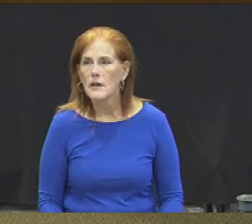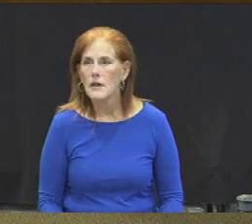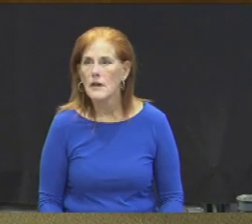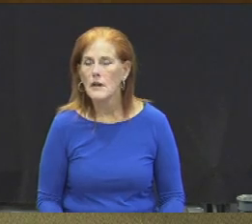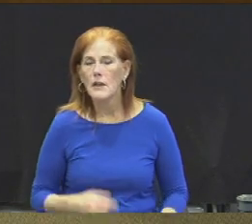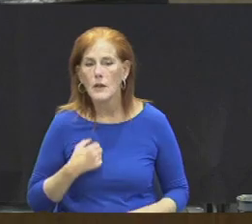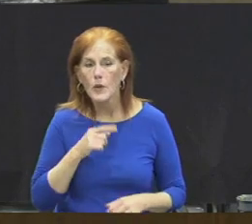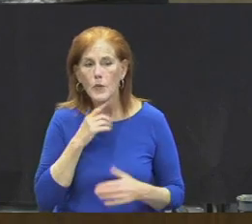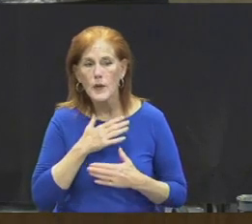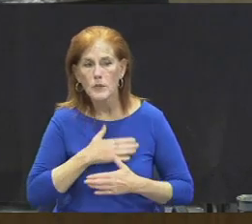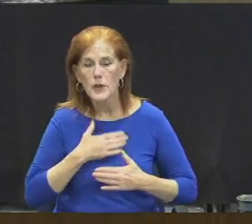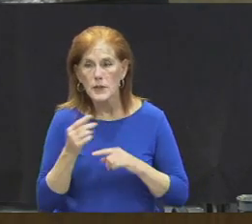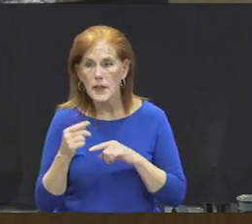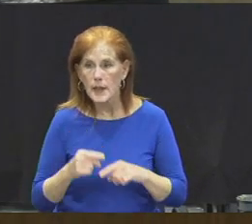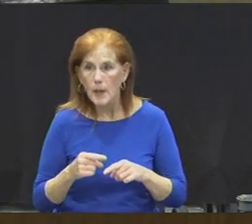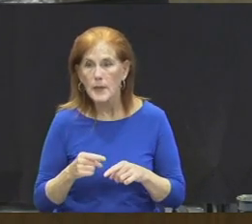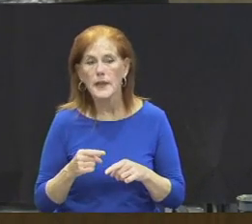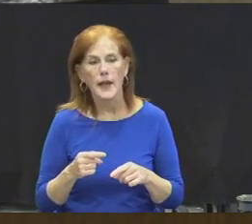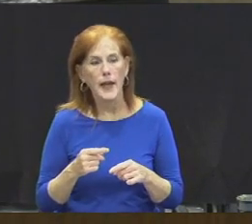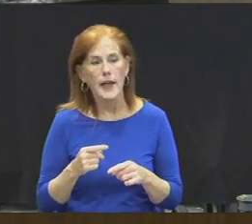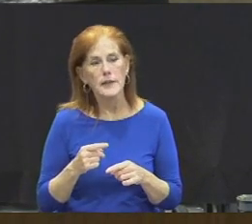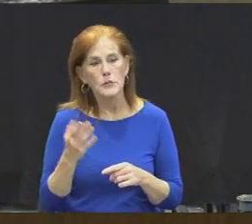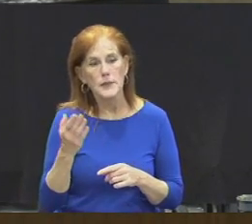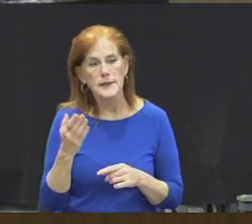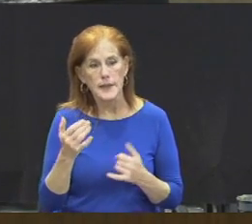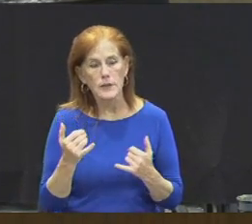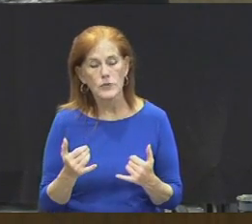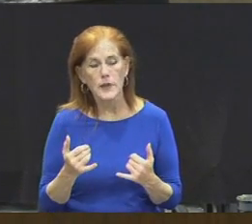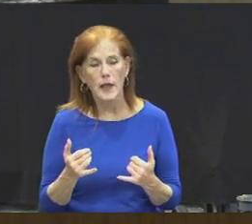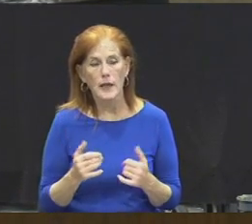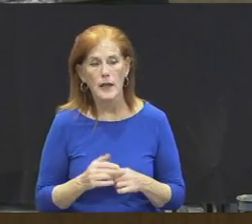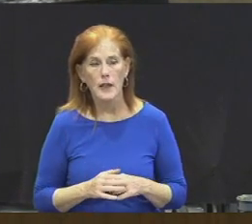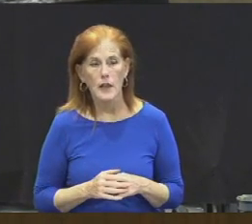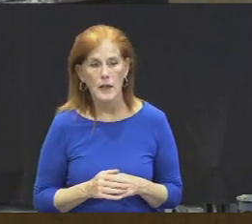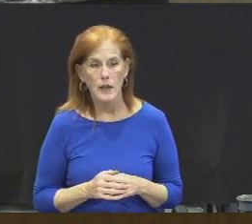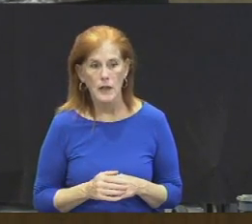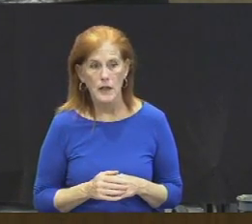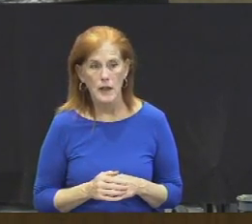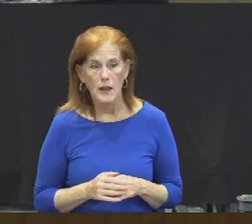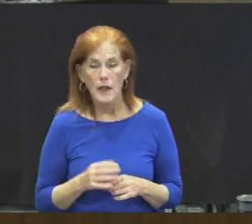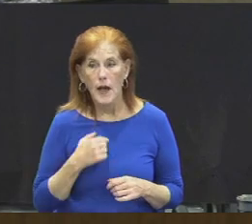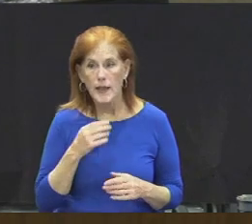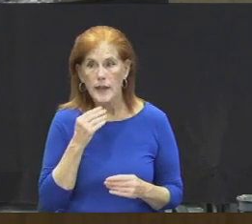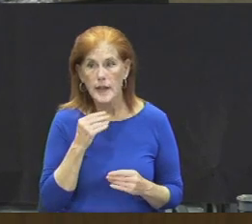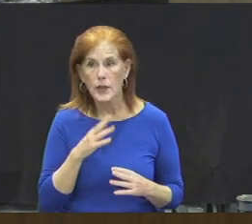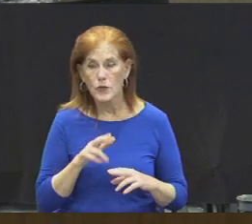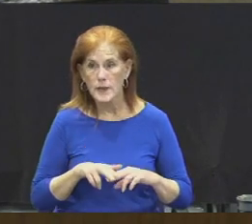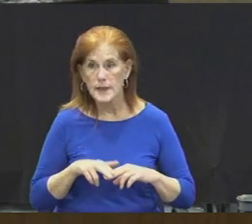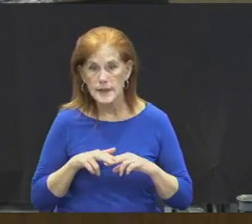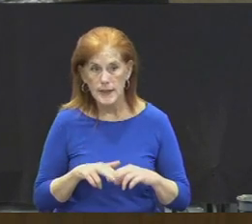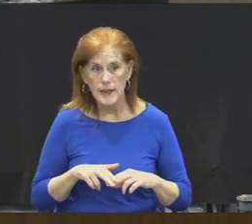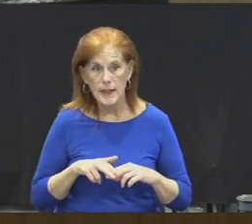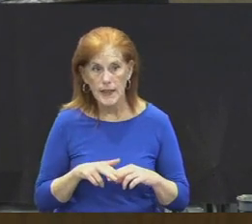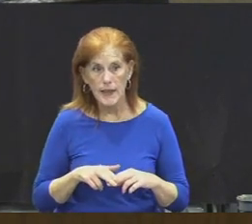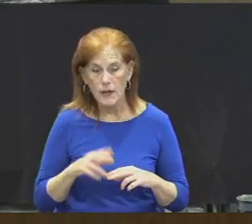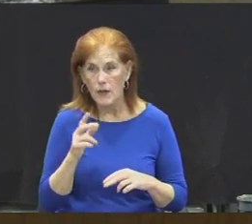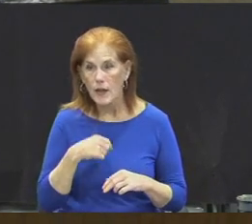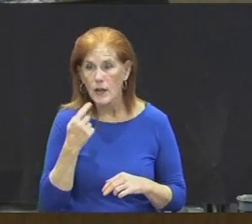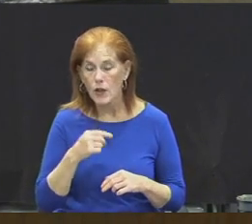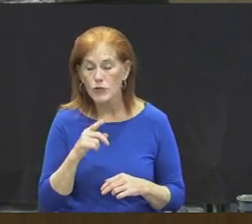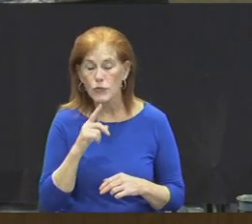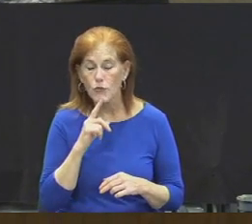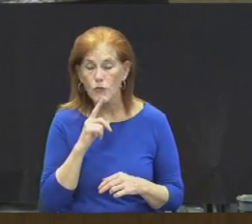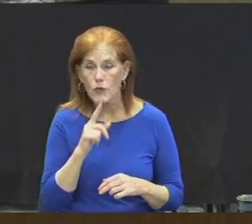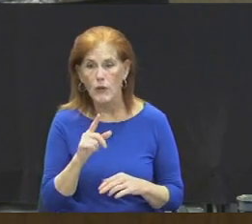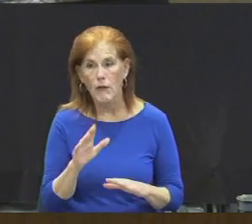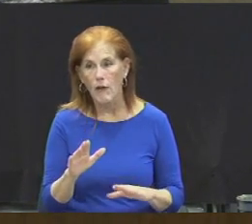Well, we really appreciate you coming and talking to us. And I can tell you, just sitting here, it looks really